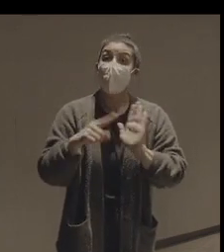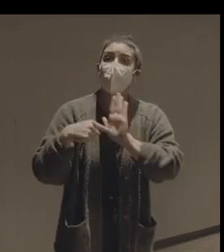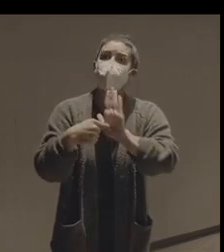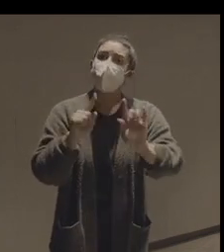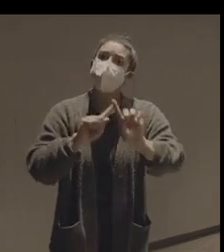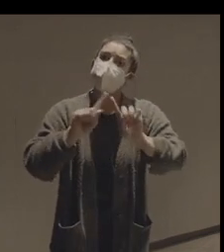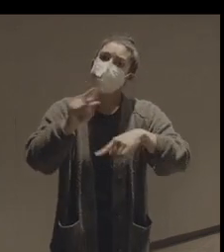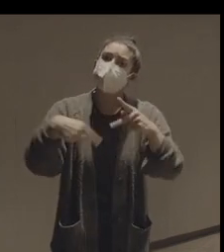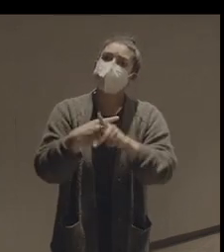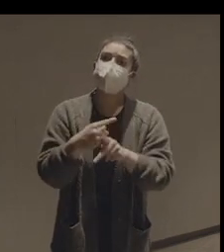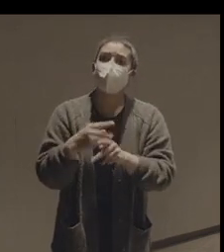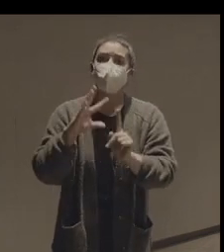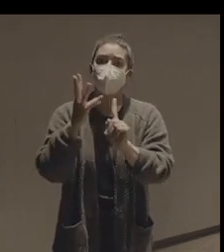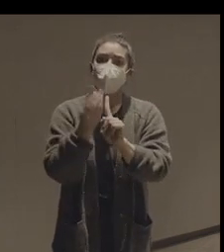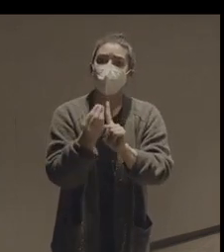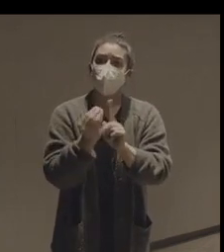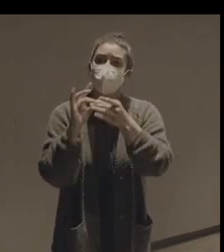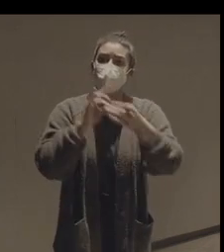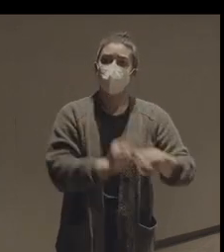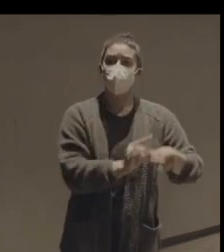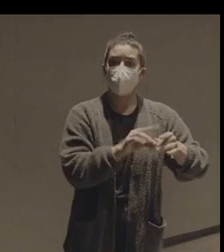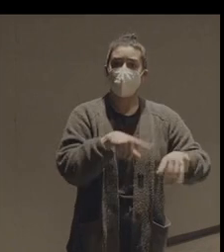coming from California at this time.